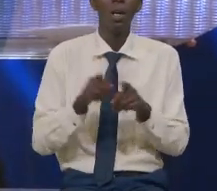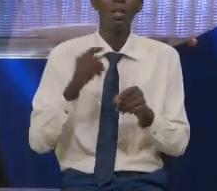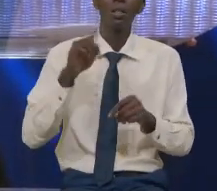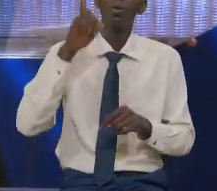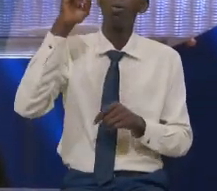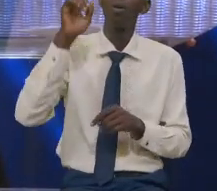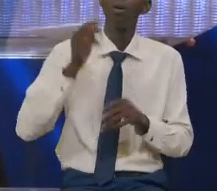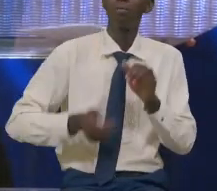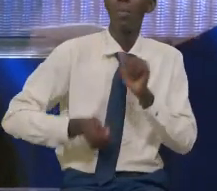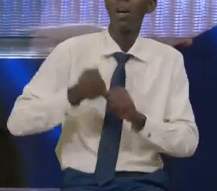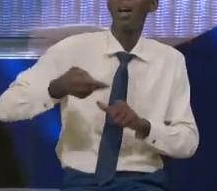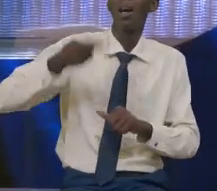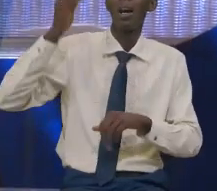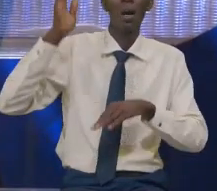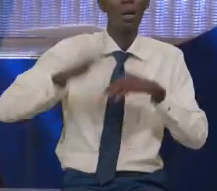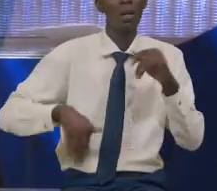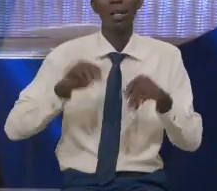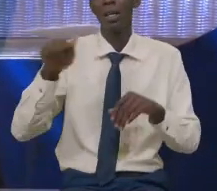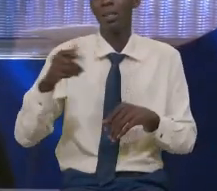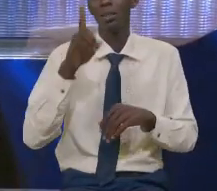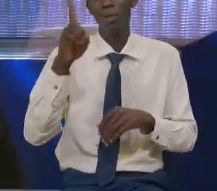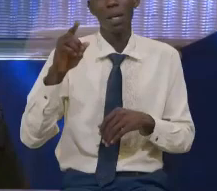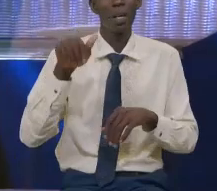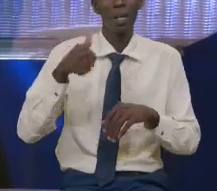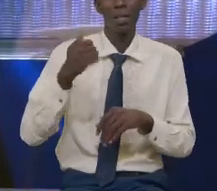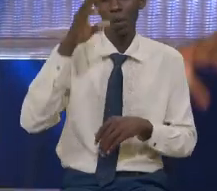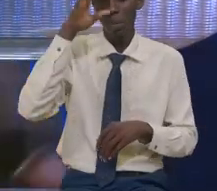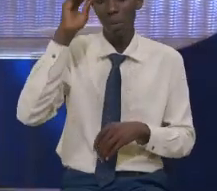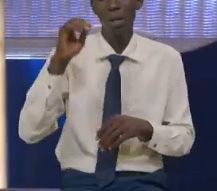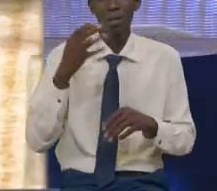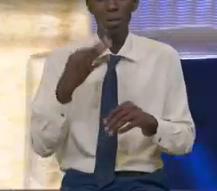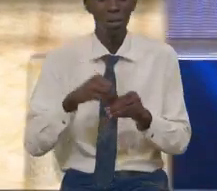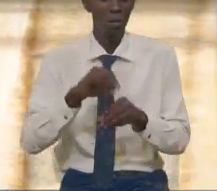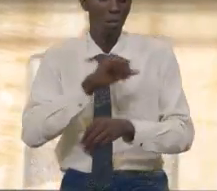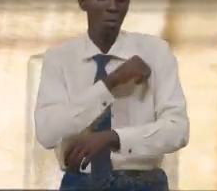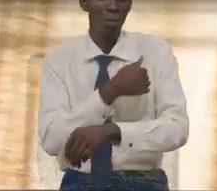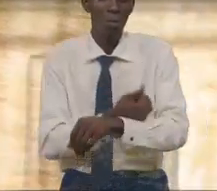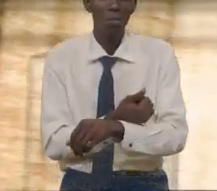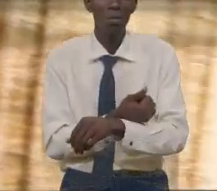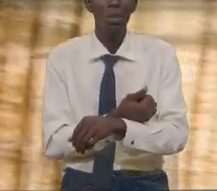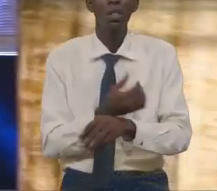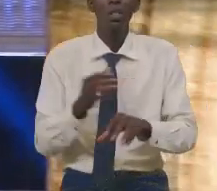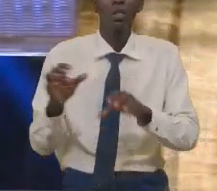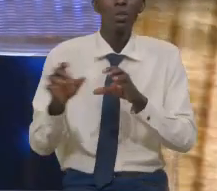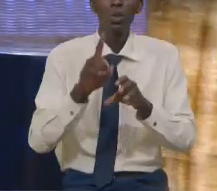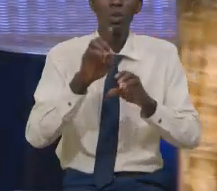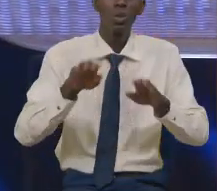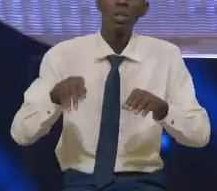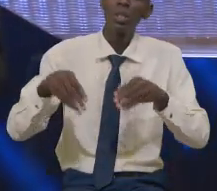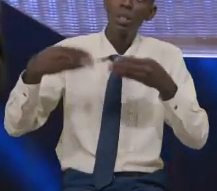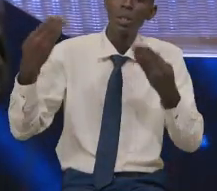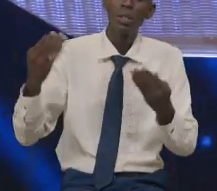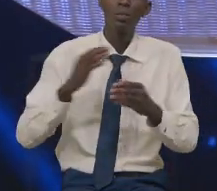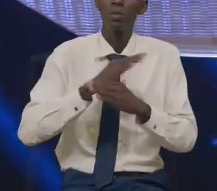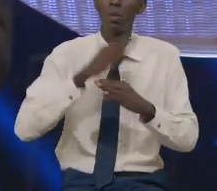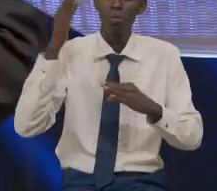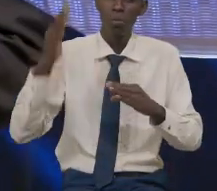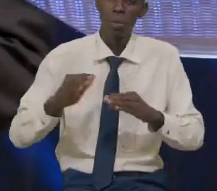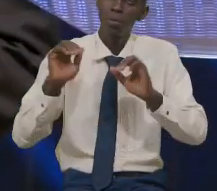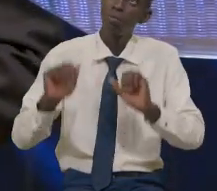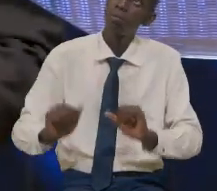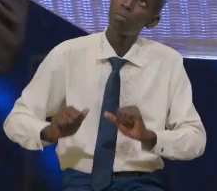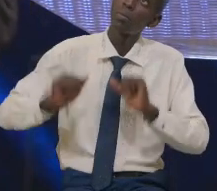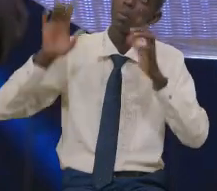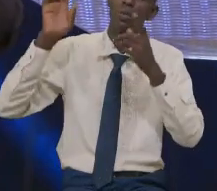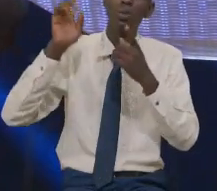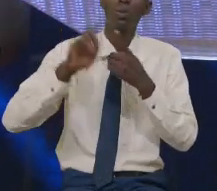above any man of position, any man of authority. Do you give allegiance to men more than